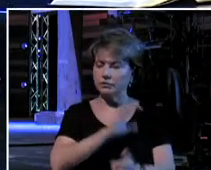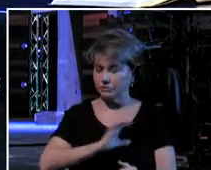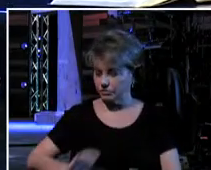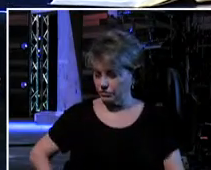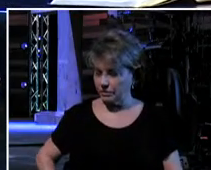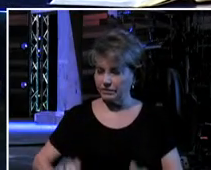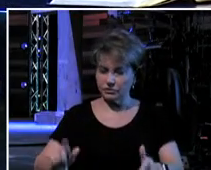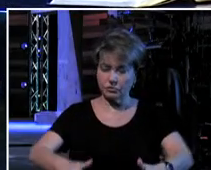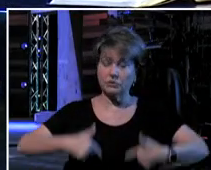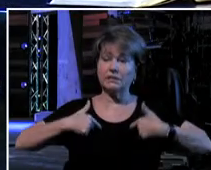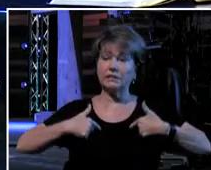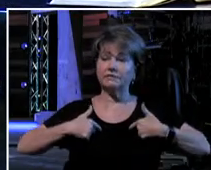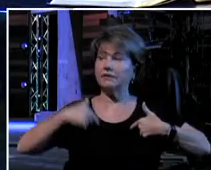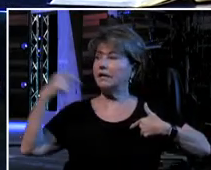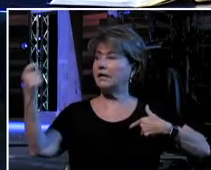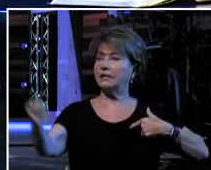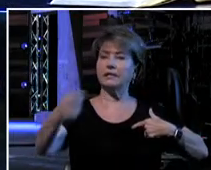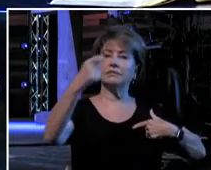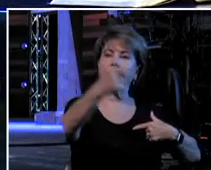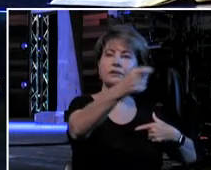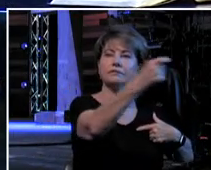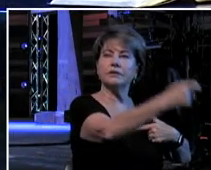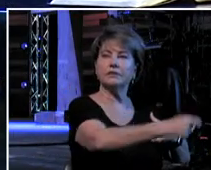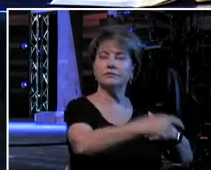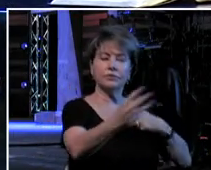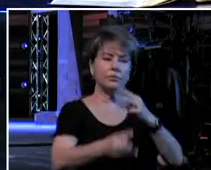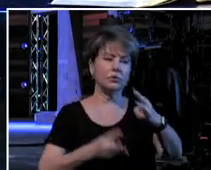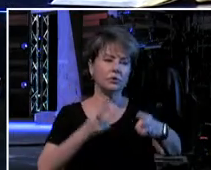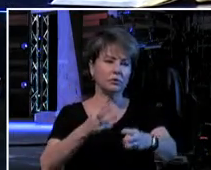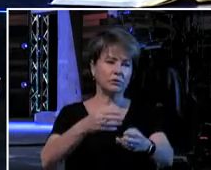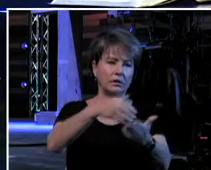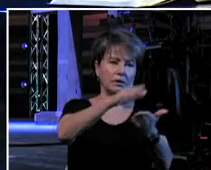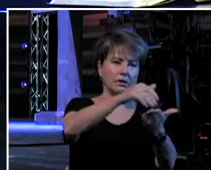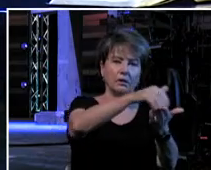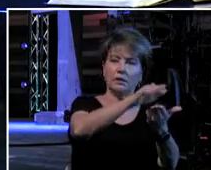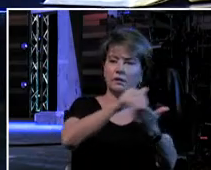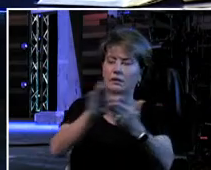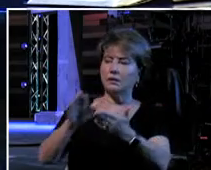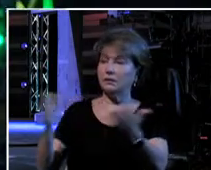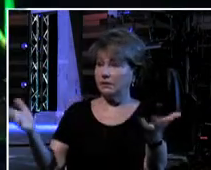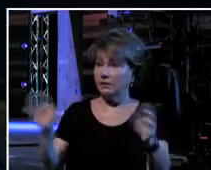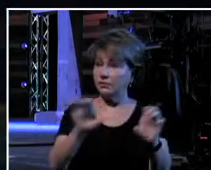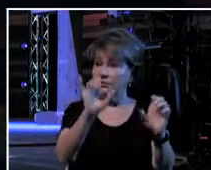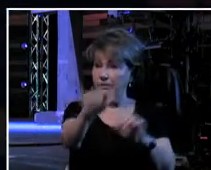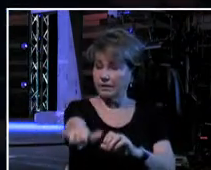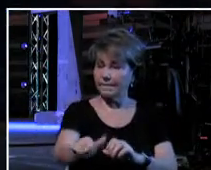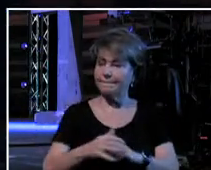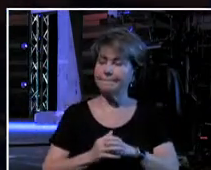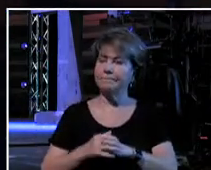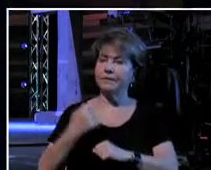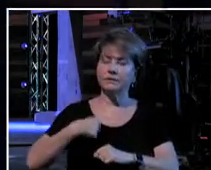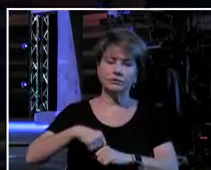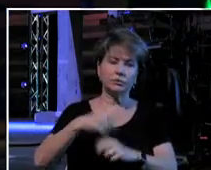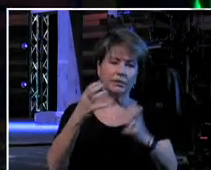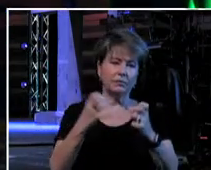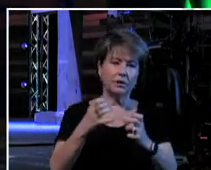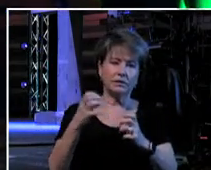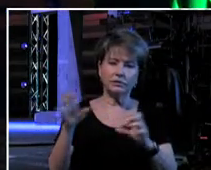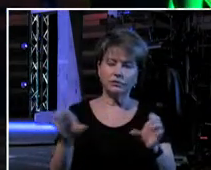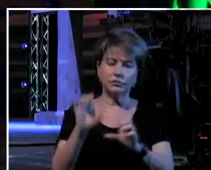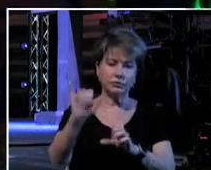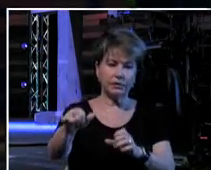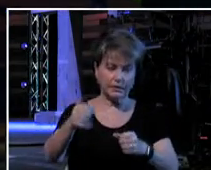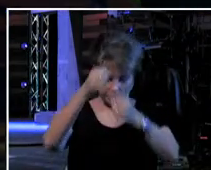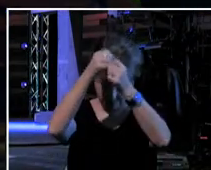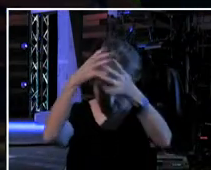and give that change in the world around us. This is really key for us. So we go to give this message.